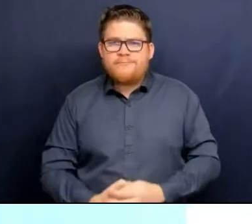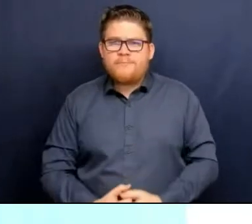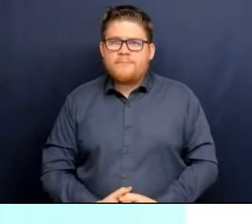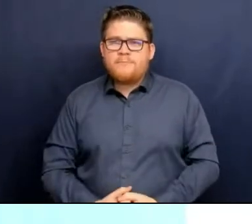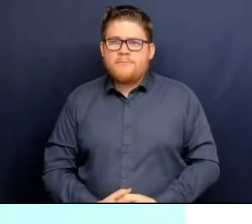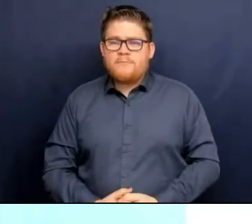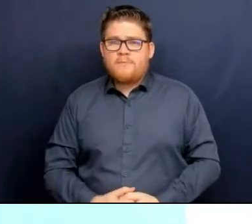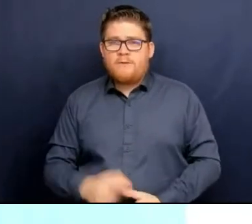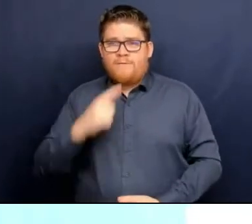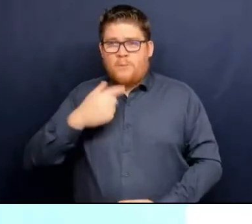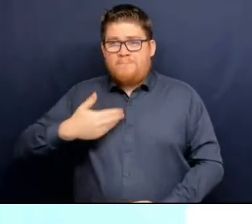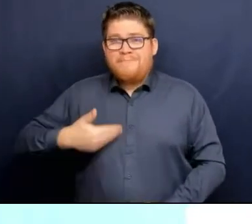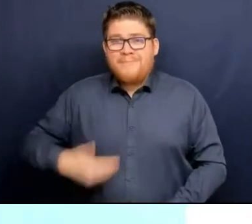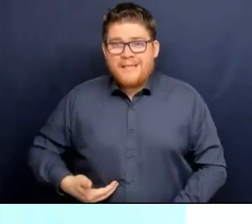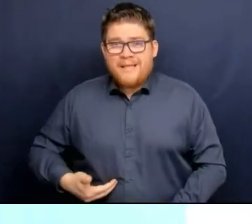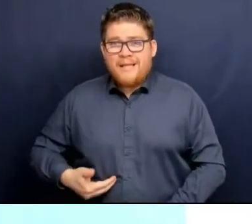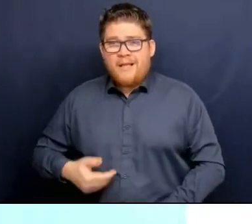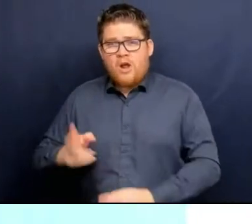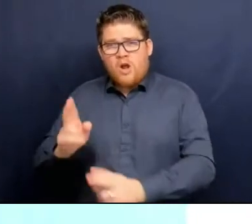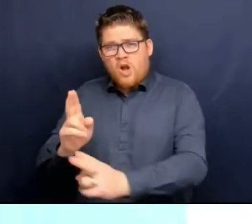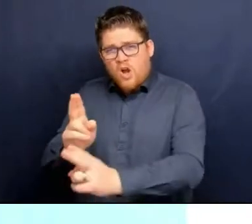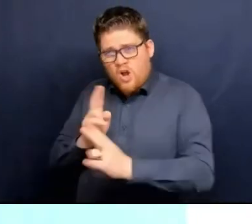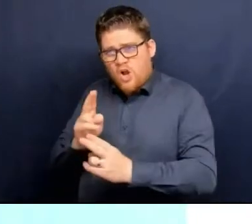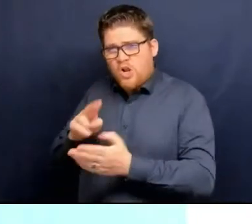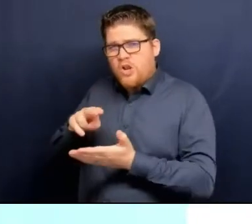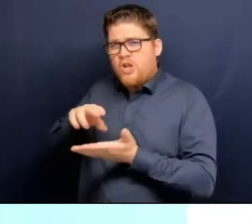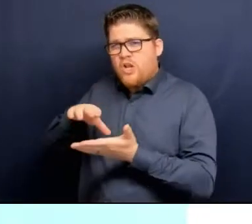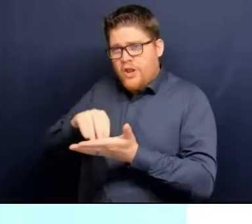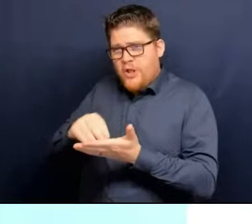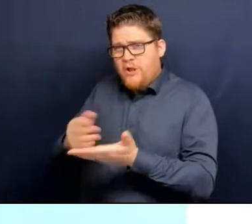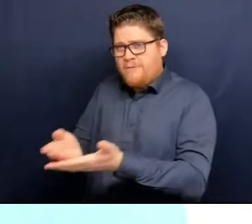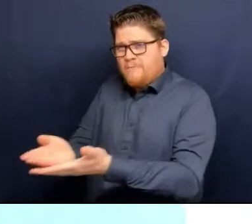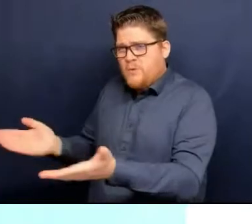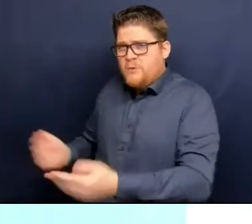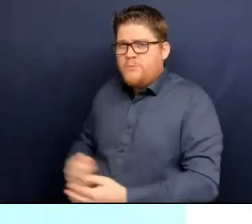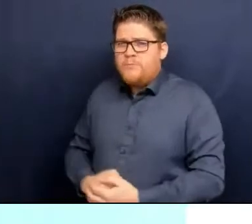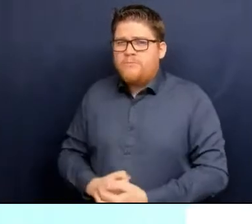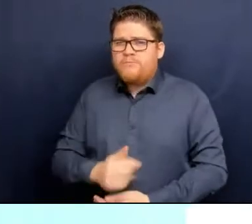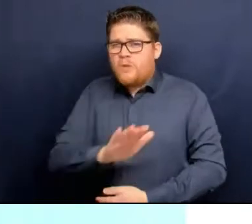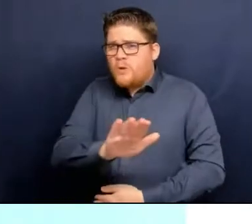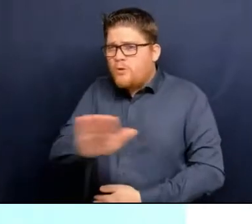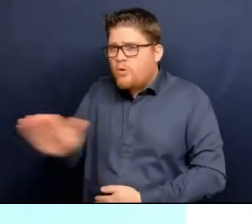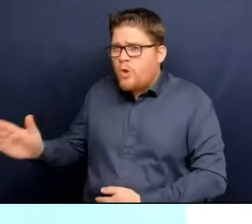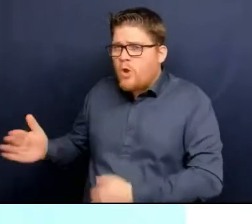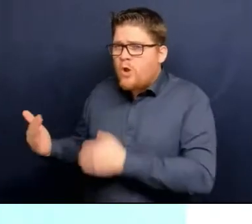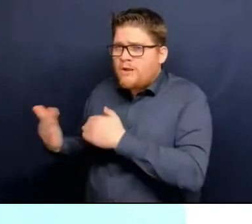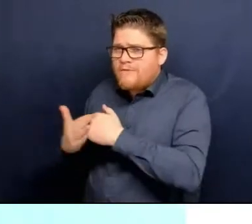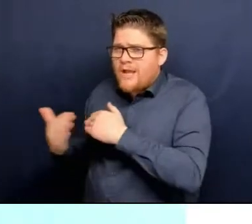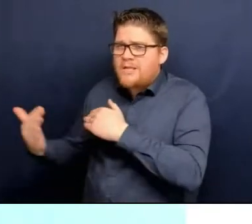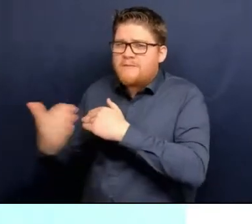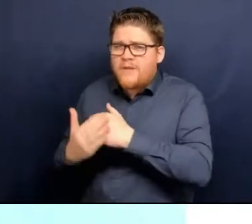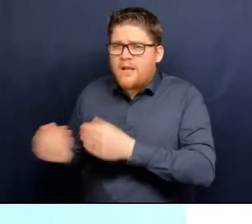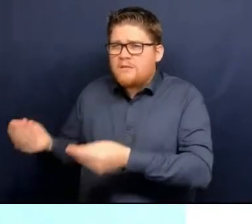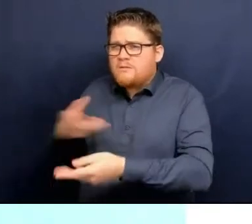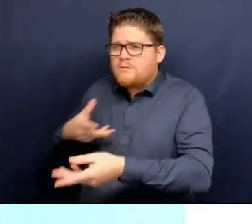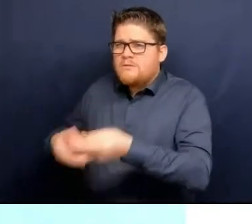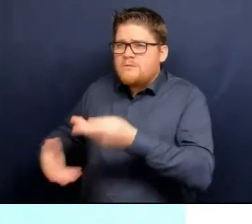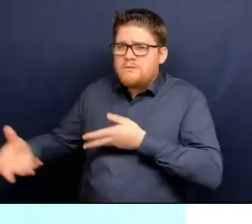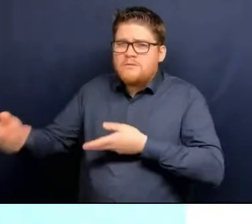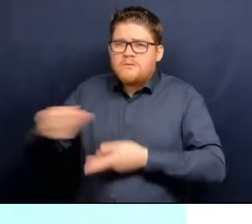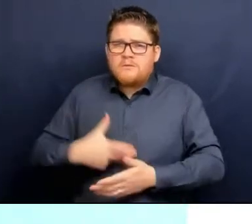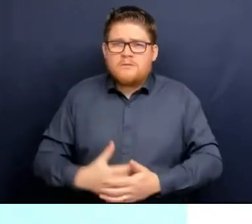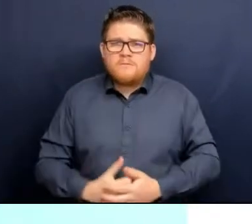learn from them in so many ways, and having the benefit of their ongoing counsel as well. And I'm really so glad and